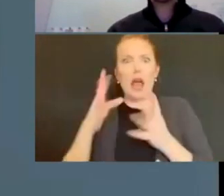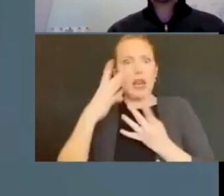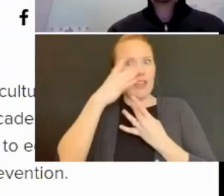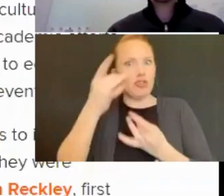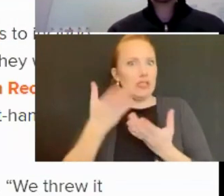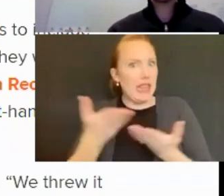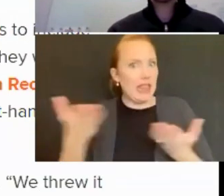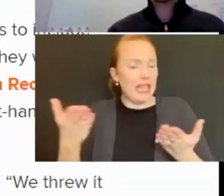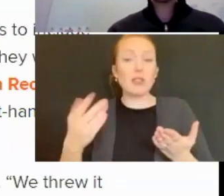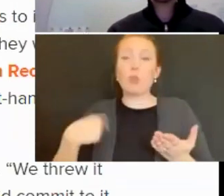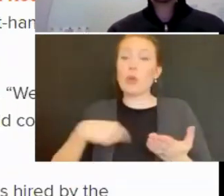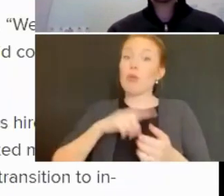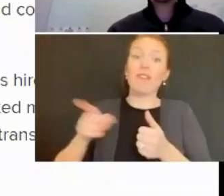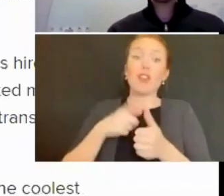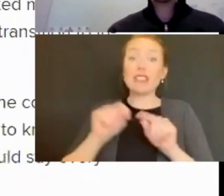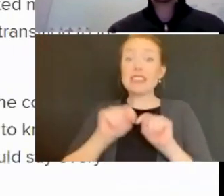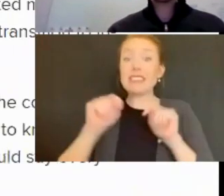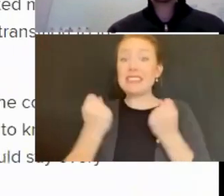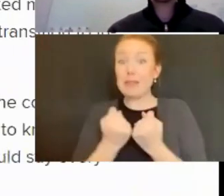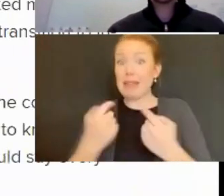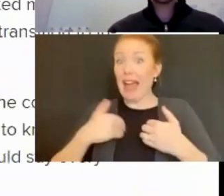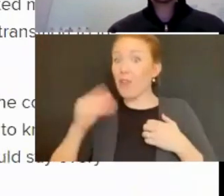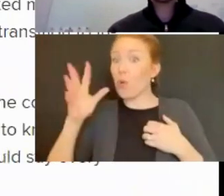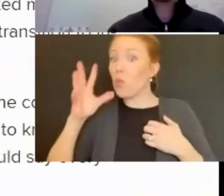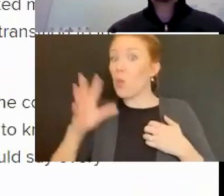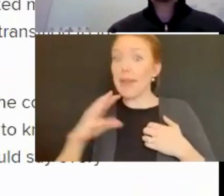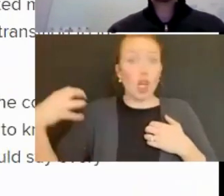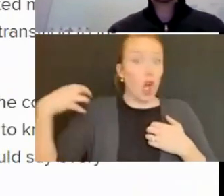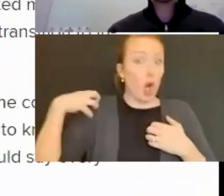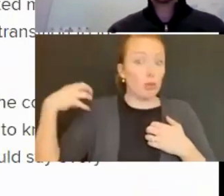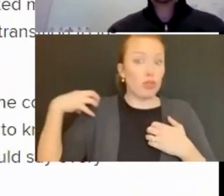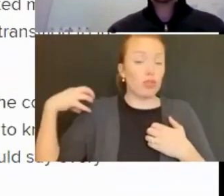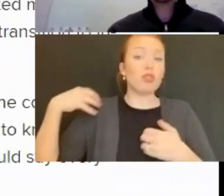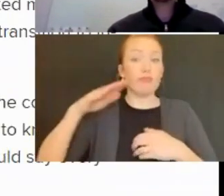know, we were the first team to have a woman coach on the field.